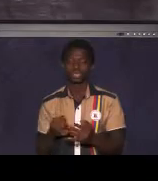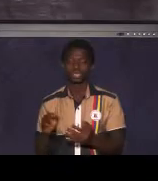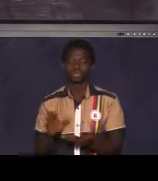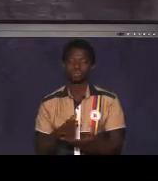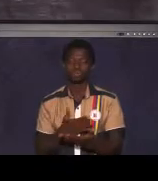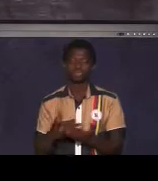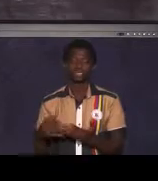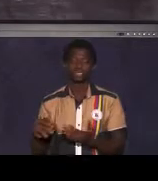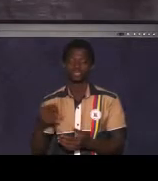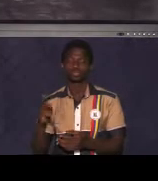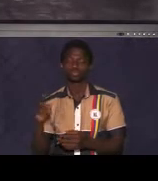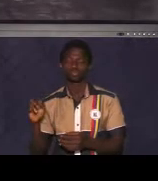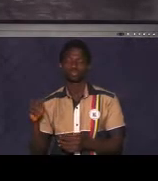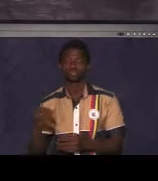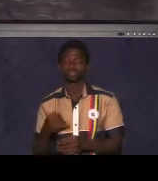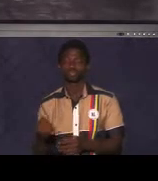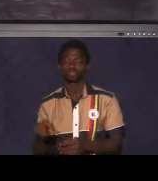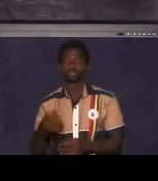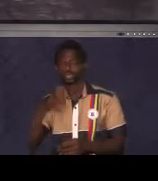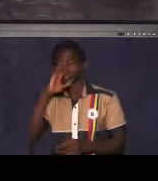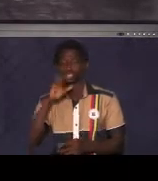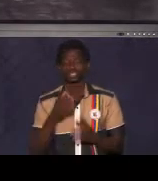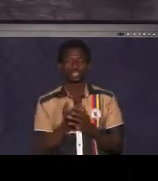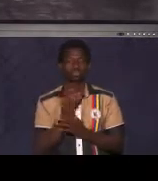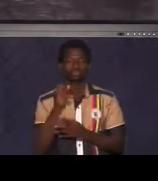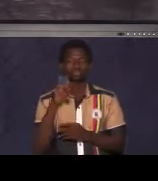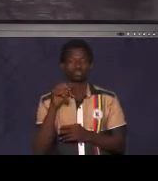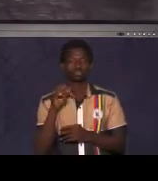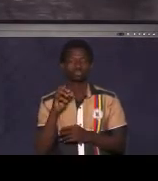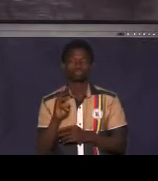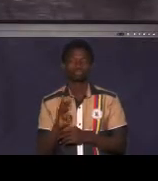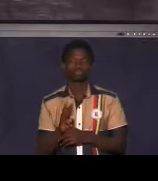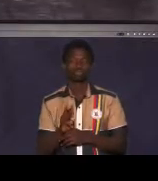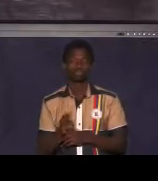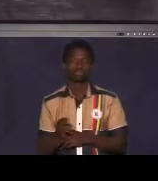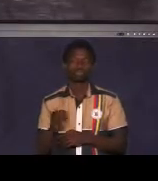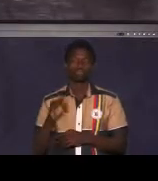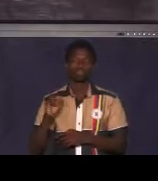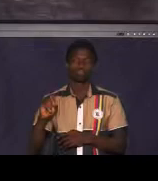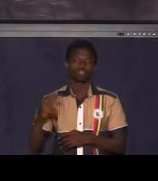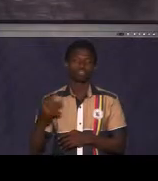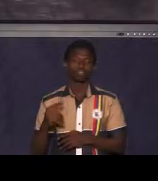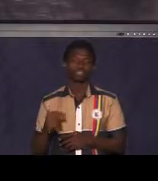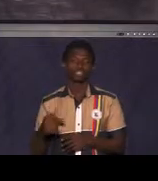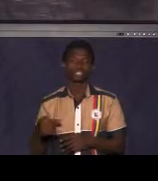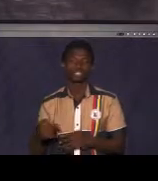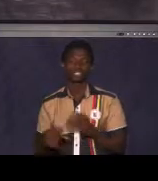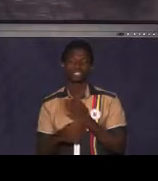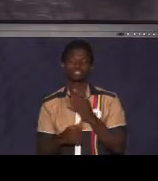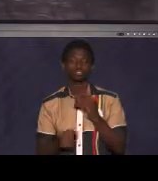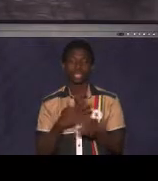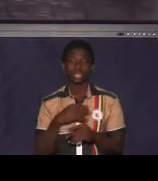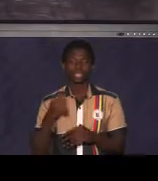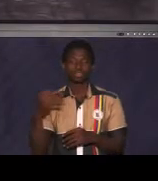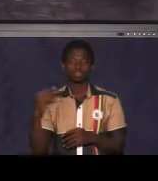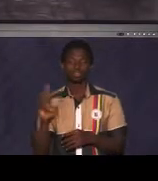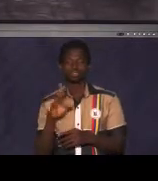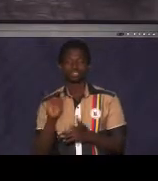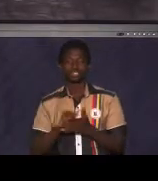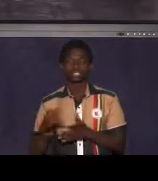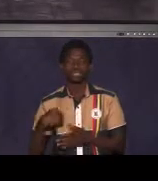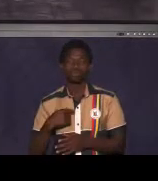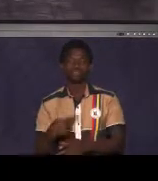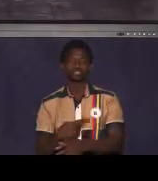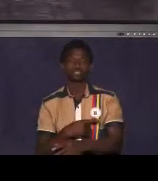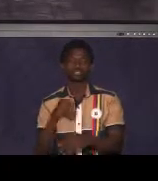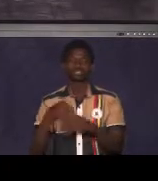wind instruments, drinking through straw, flushing toilets, breathing, and any of the uses